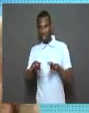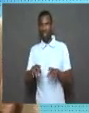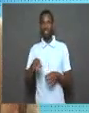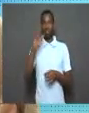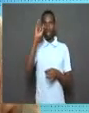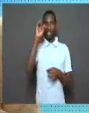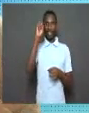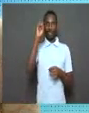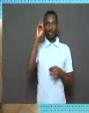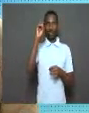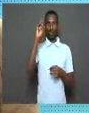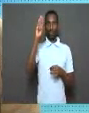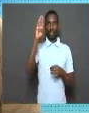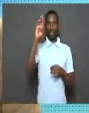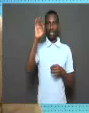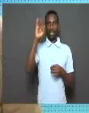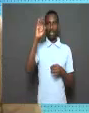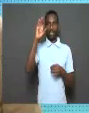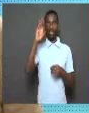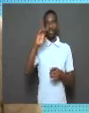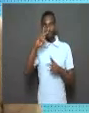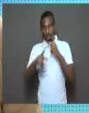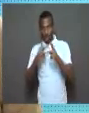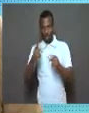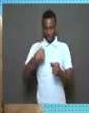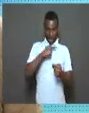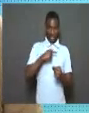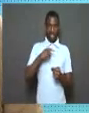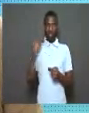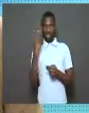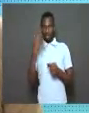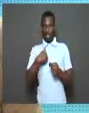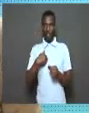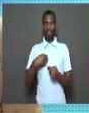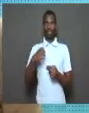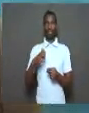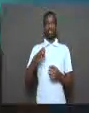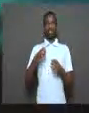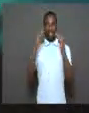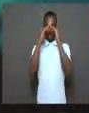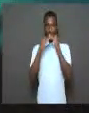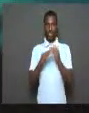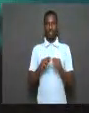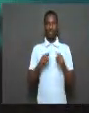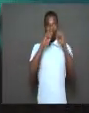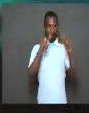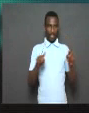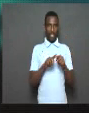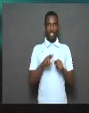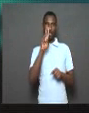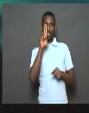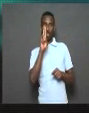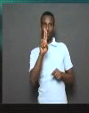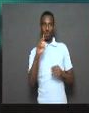an isobaric process, we use the equation delta